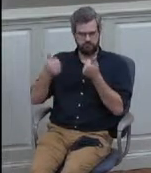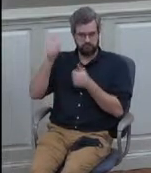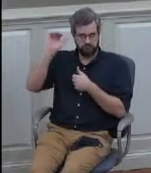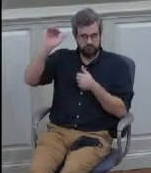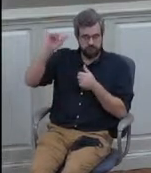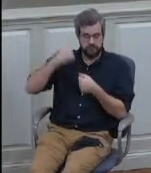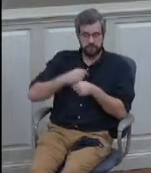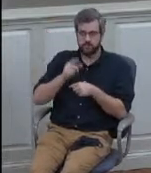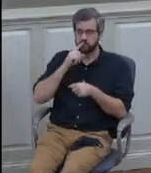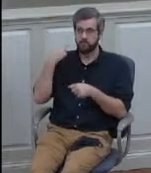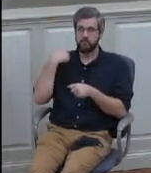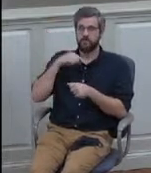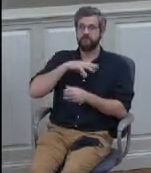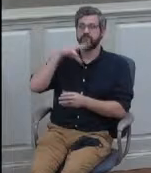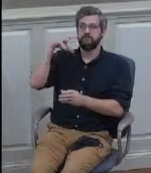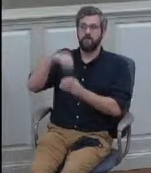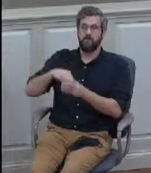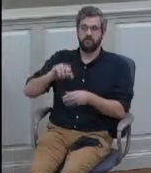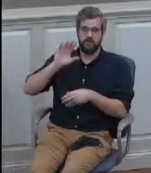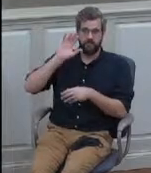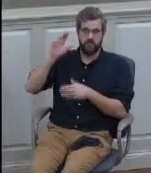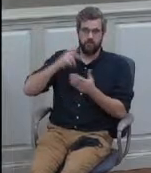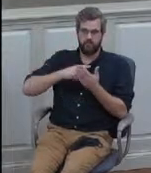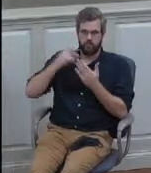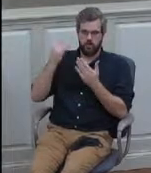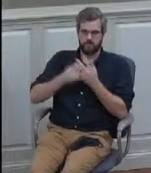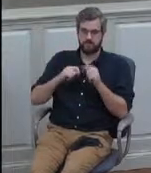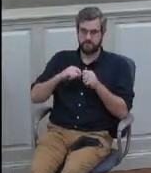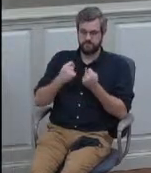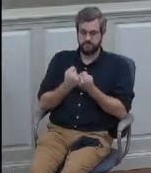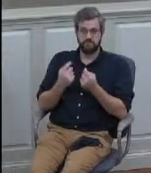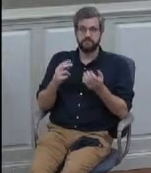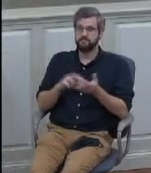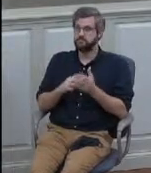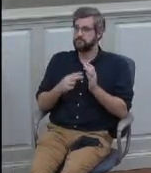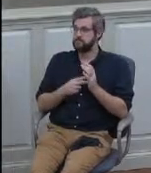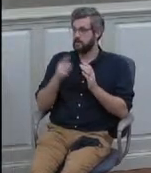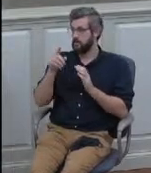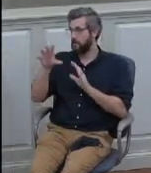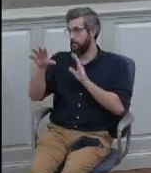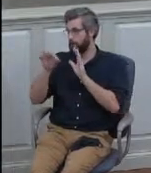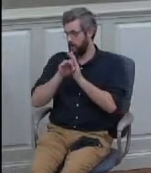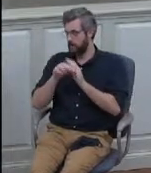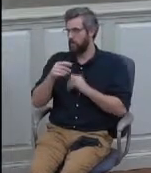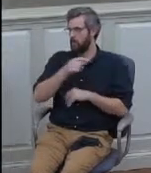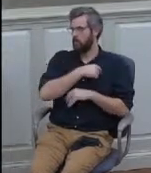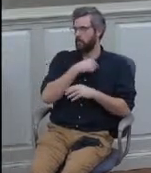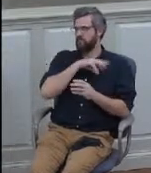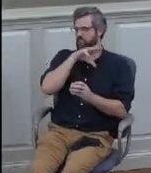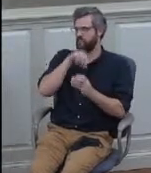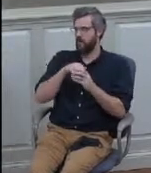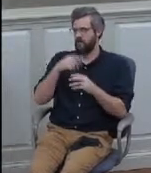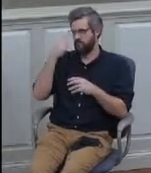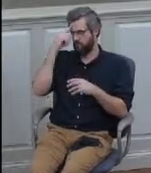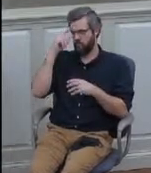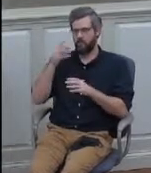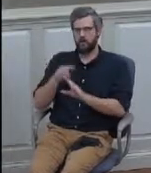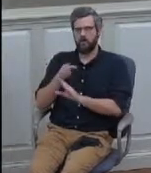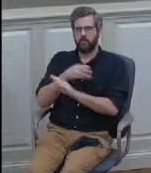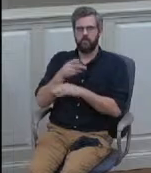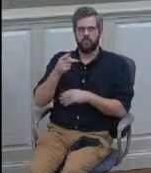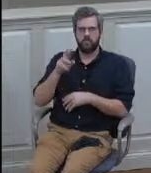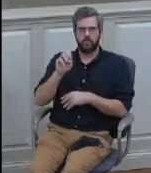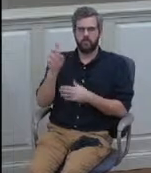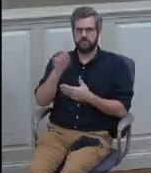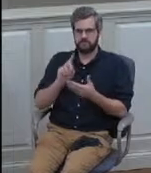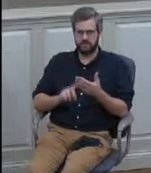are going to be part of their project team, meaning that, you know, when they select, they'll bring us in for the pre-design meeting, and we've told